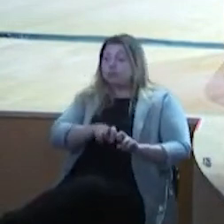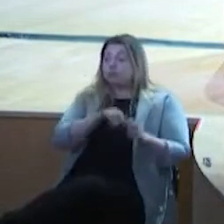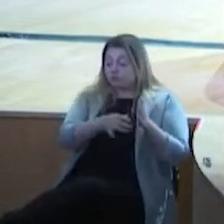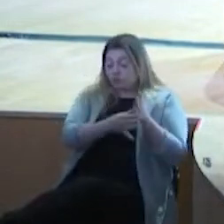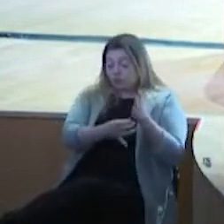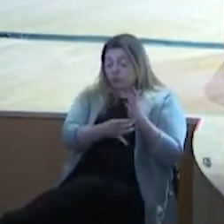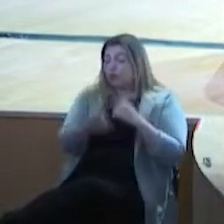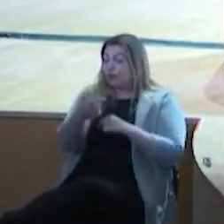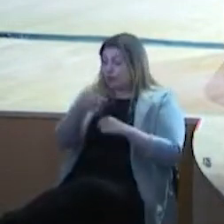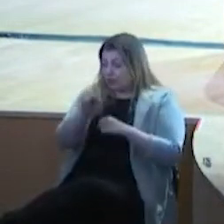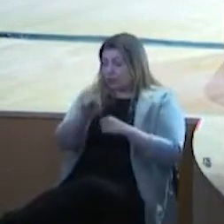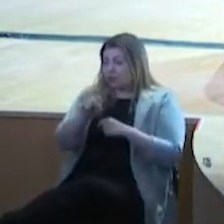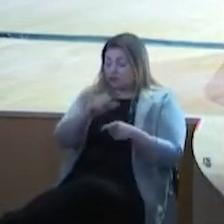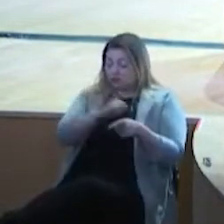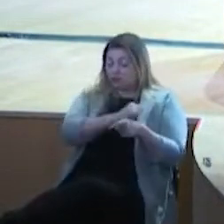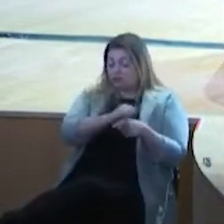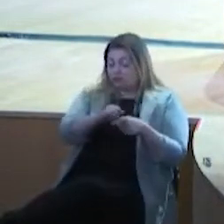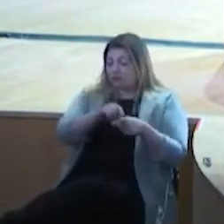industry,